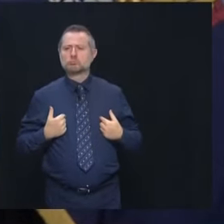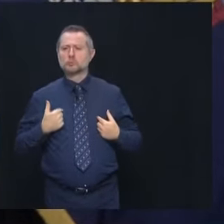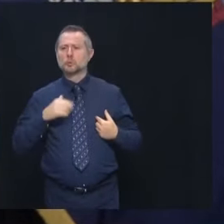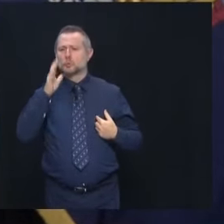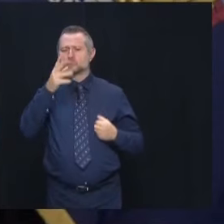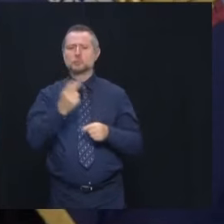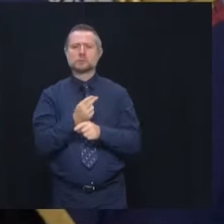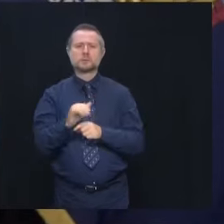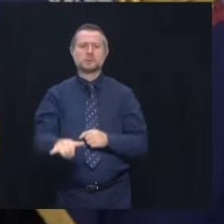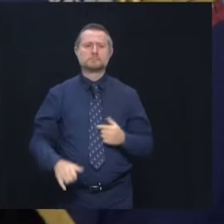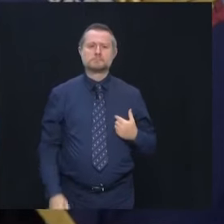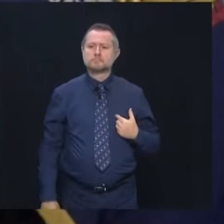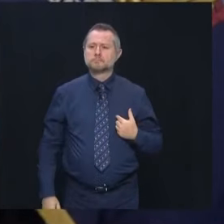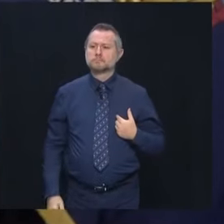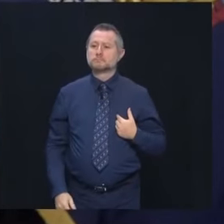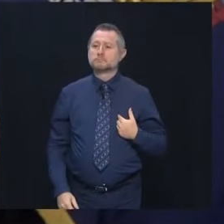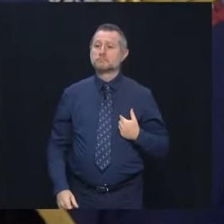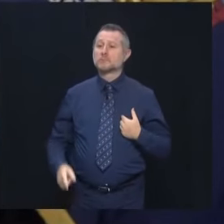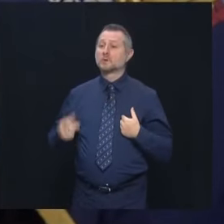been sued by the religious